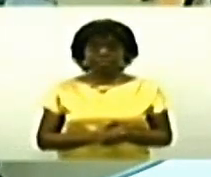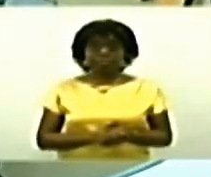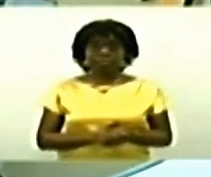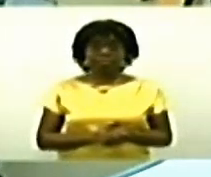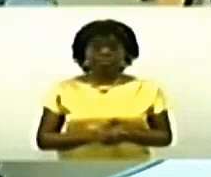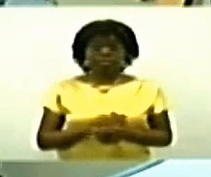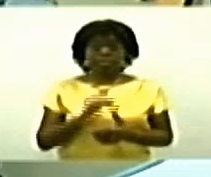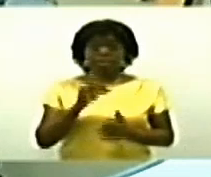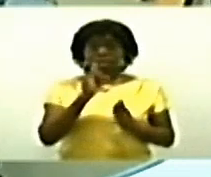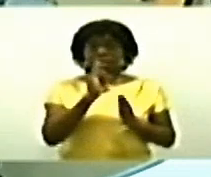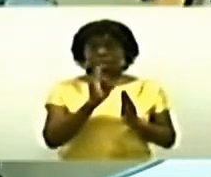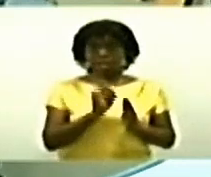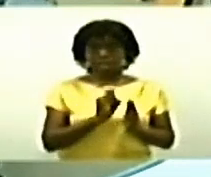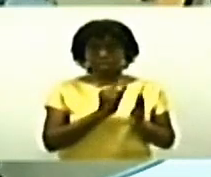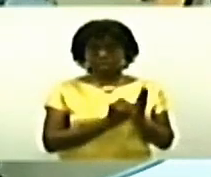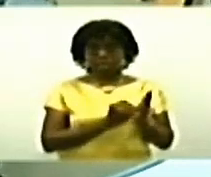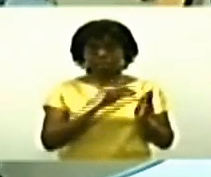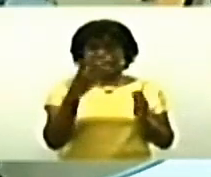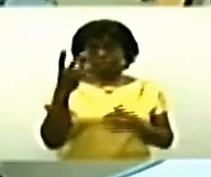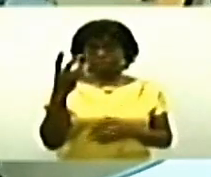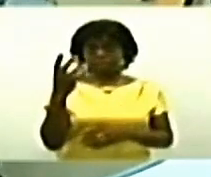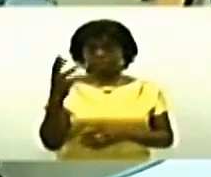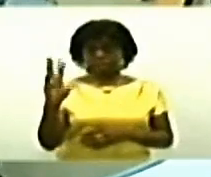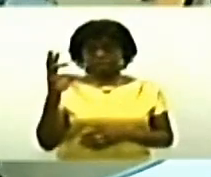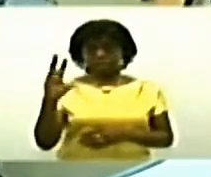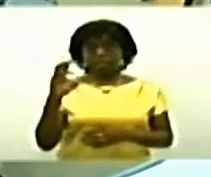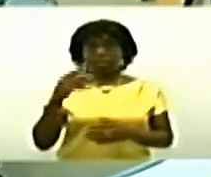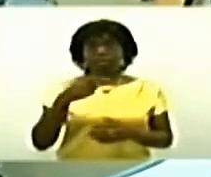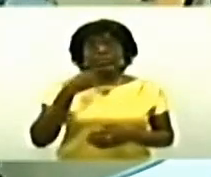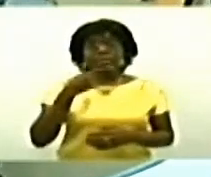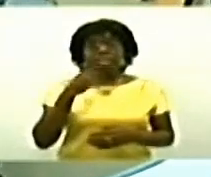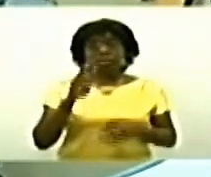Item number 16, public business.